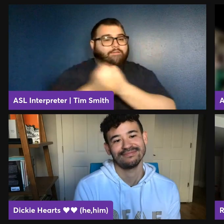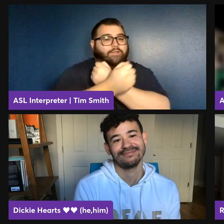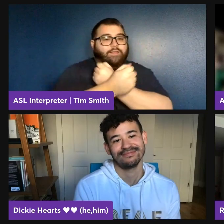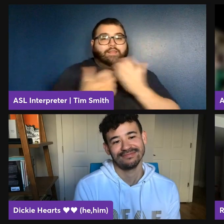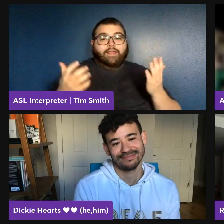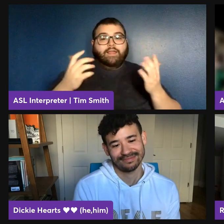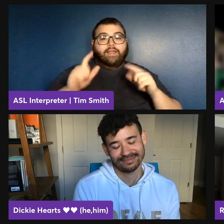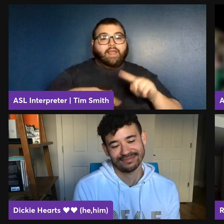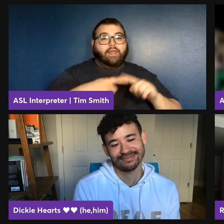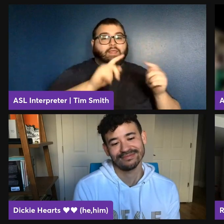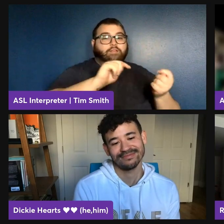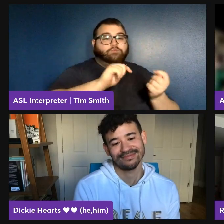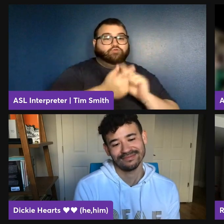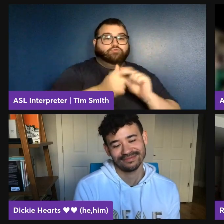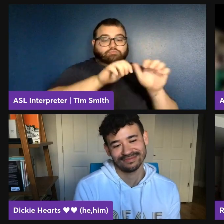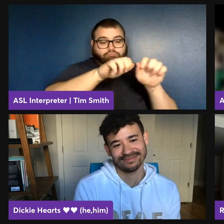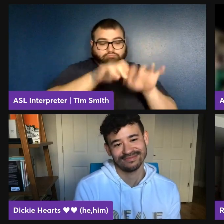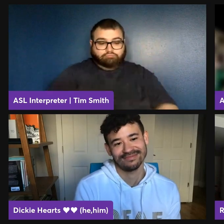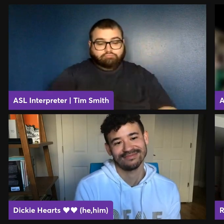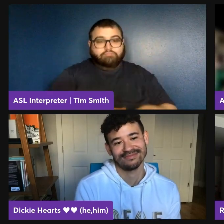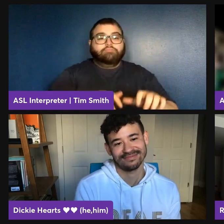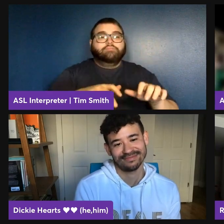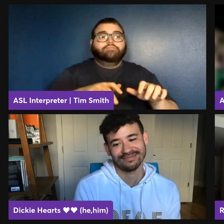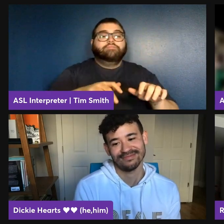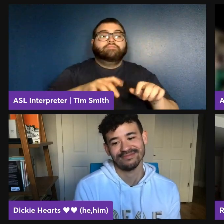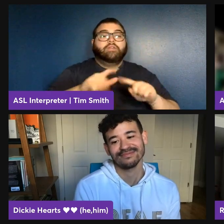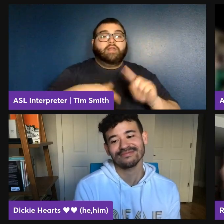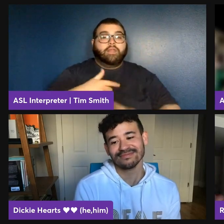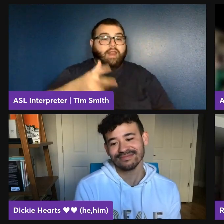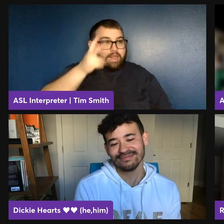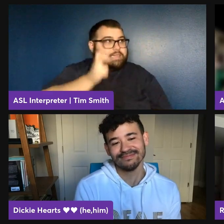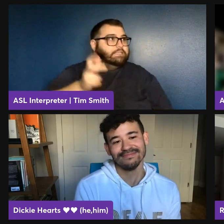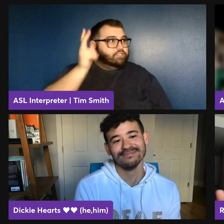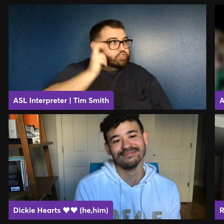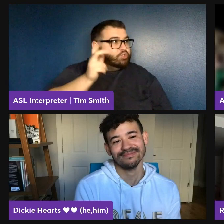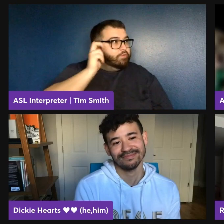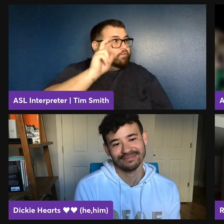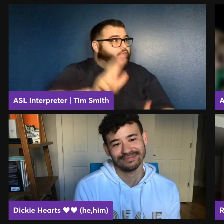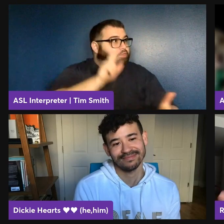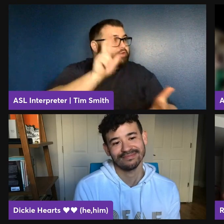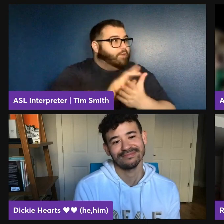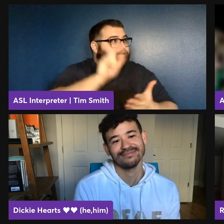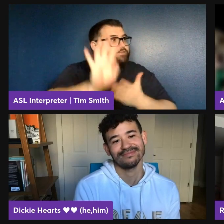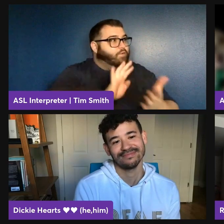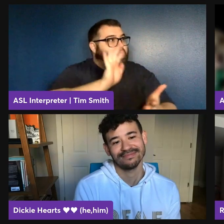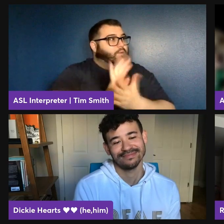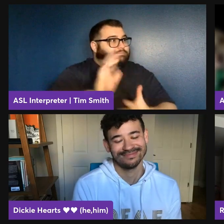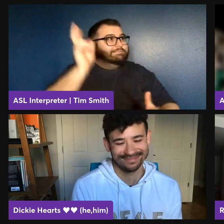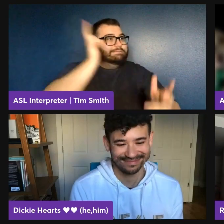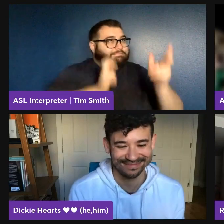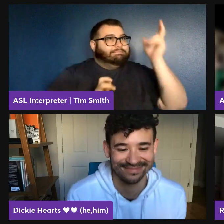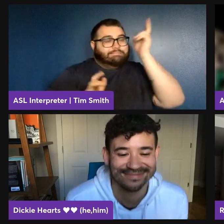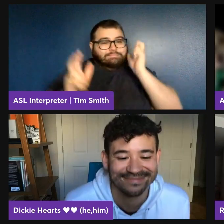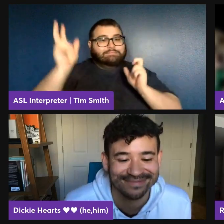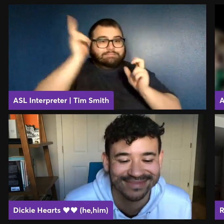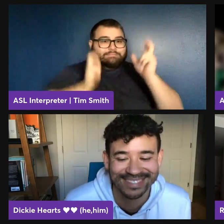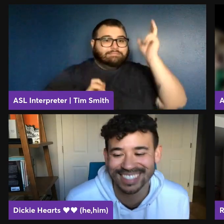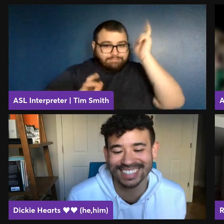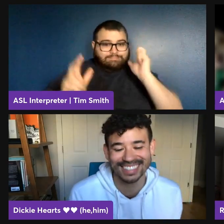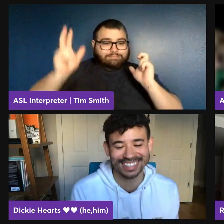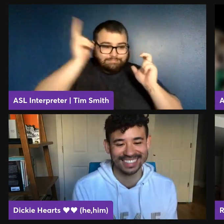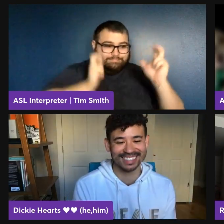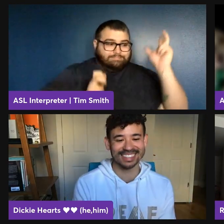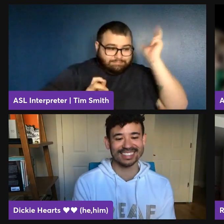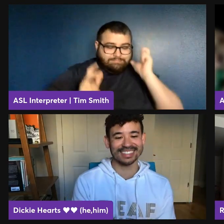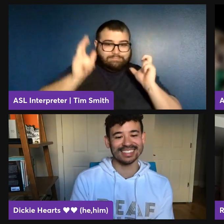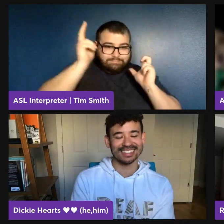then I transcribed everything, and I just listened to that for like 3 or 4 hours. And then